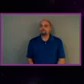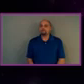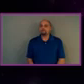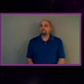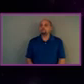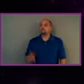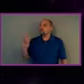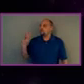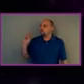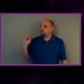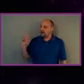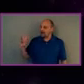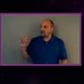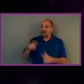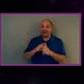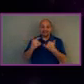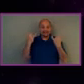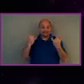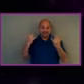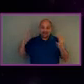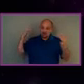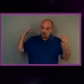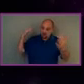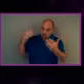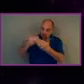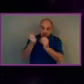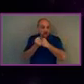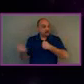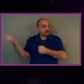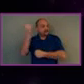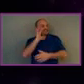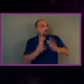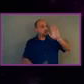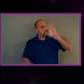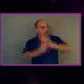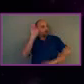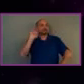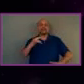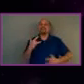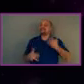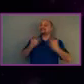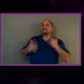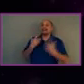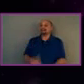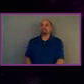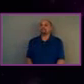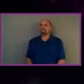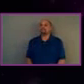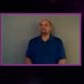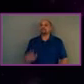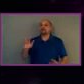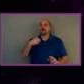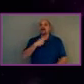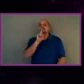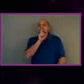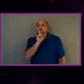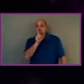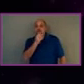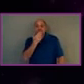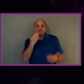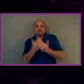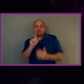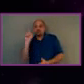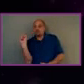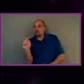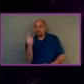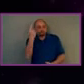Wow, and to all come together in this one big moment next year. That is so exciting. And ladies, I've got a really great question for